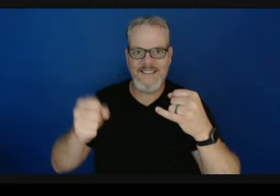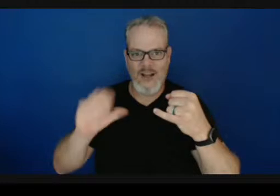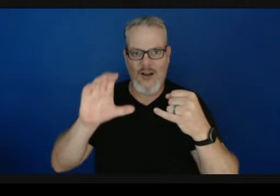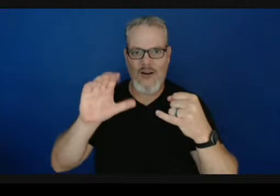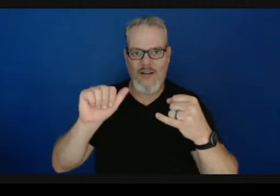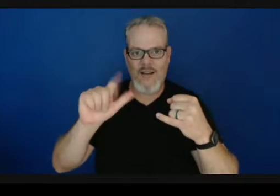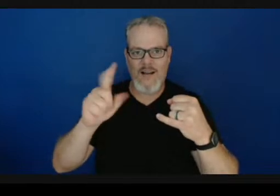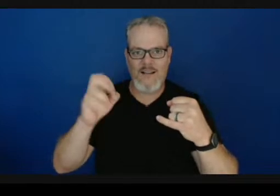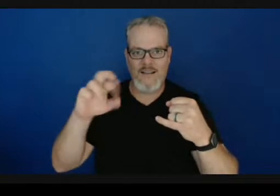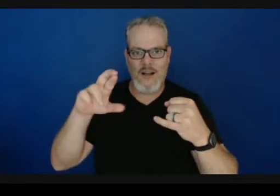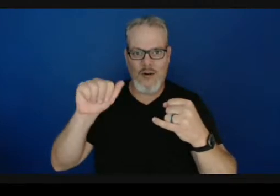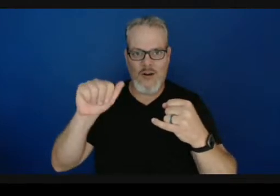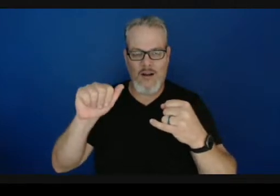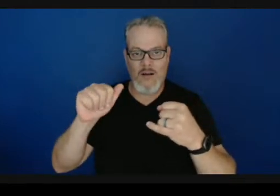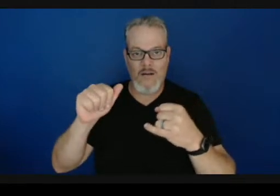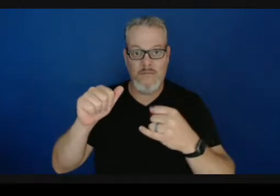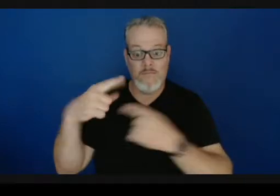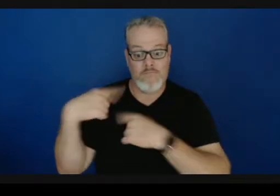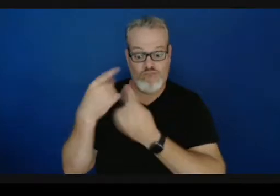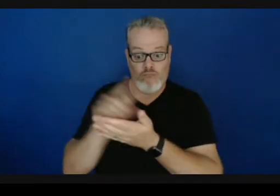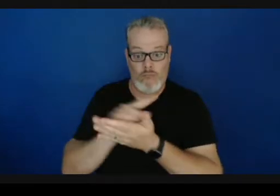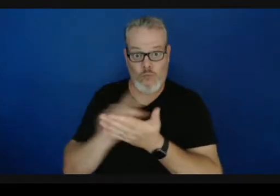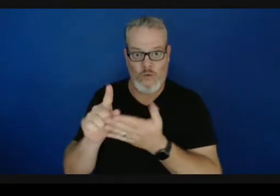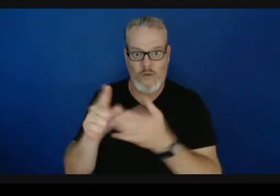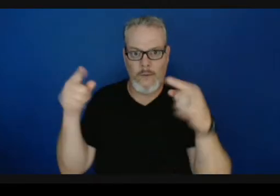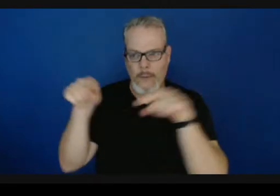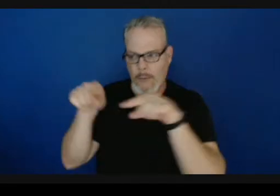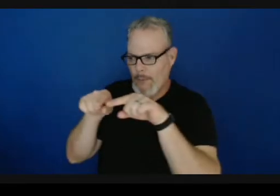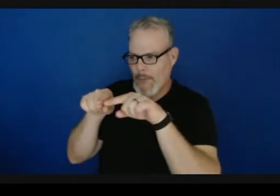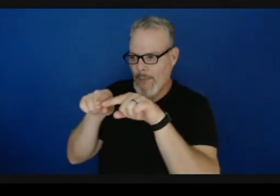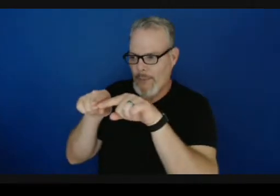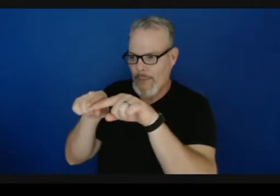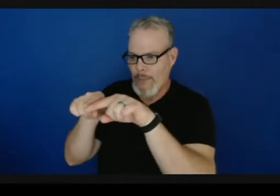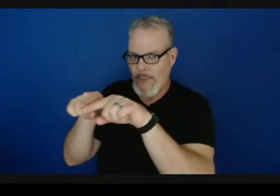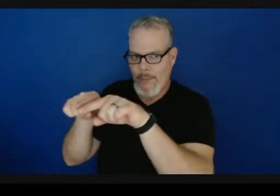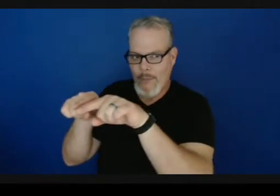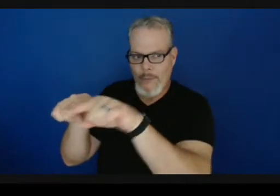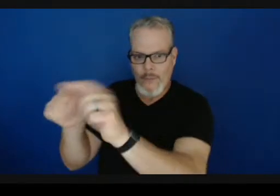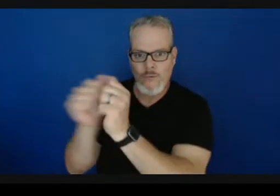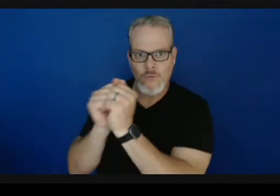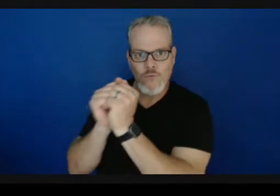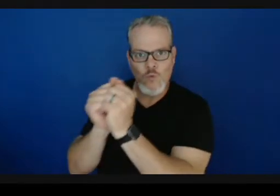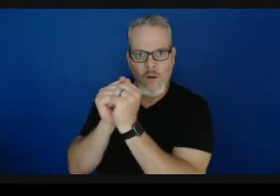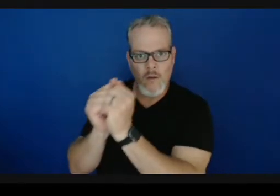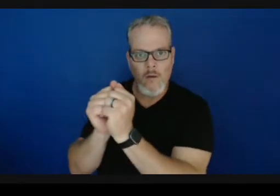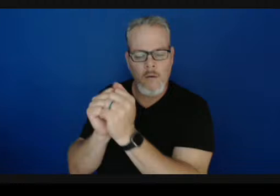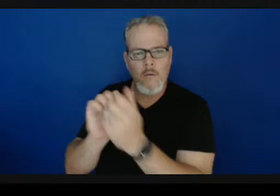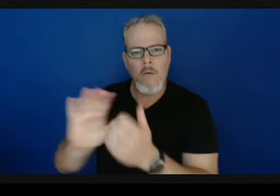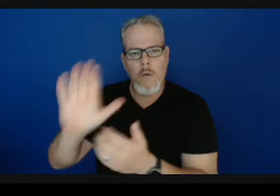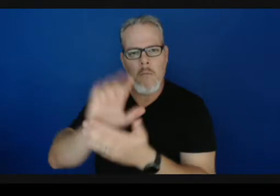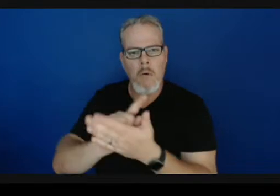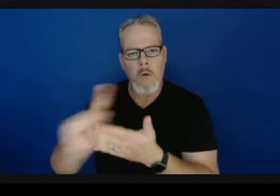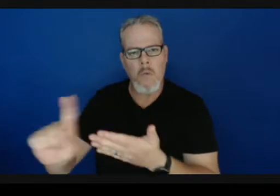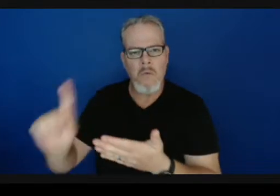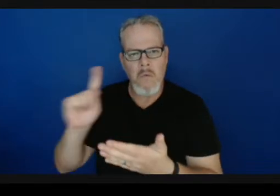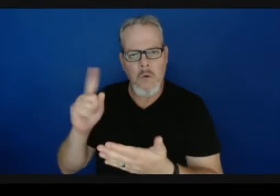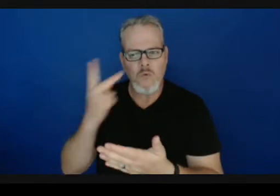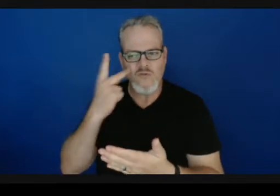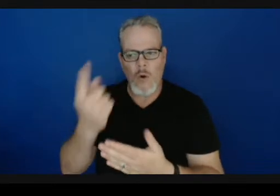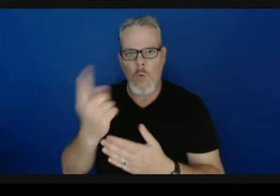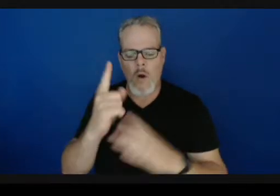sync. And what you see is that about a week ago, there was an increased pulse that came through on both components